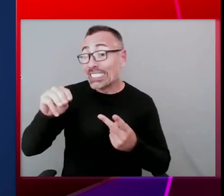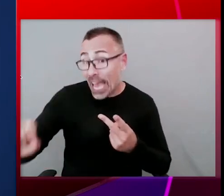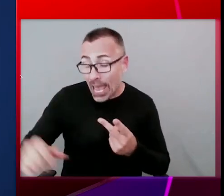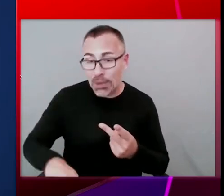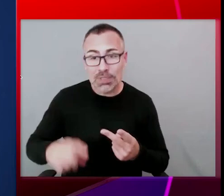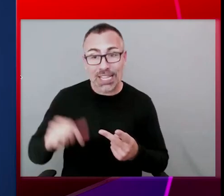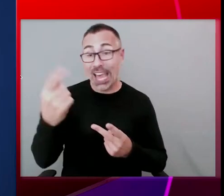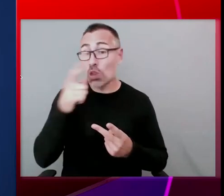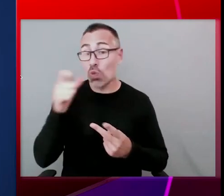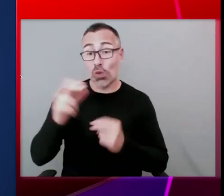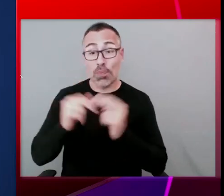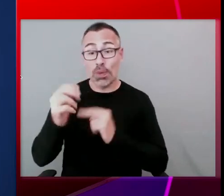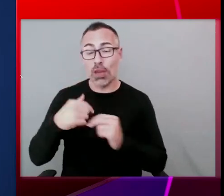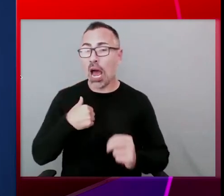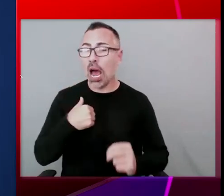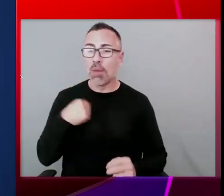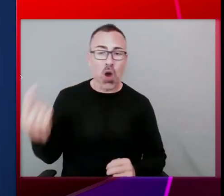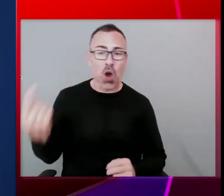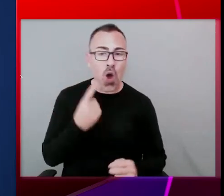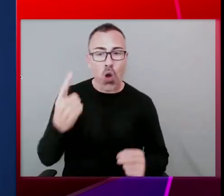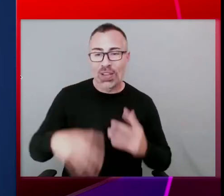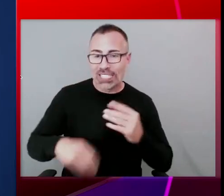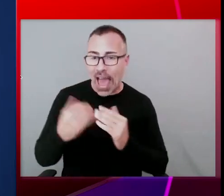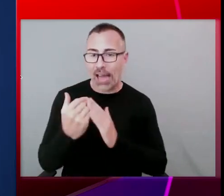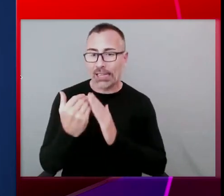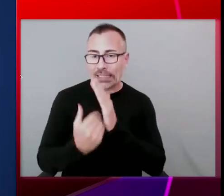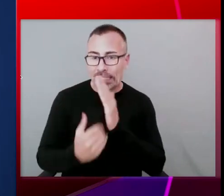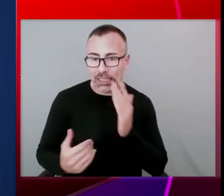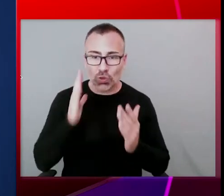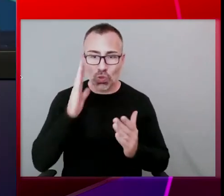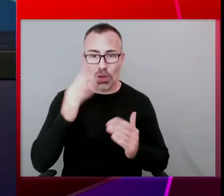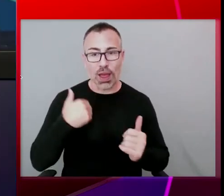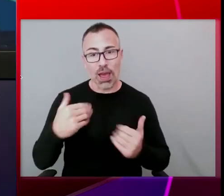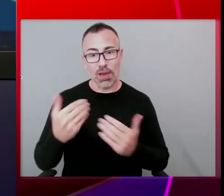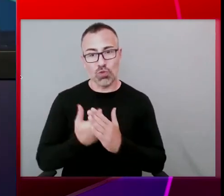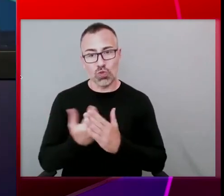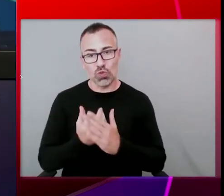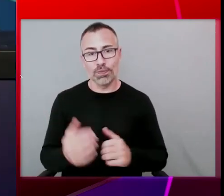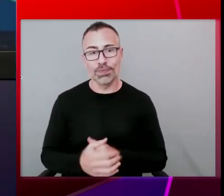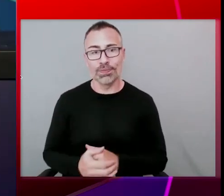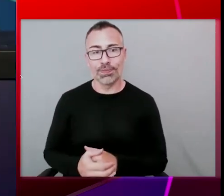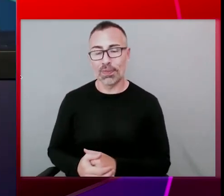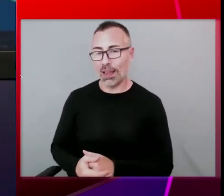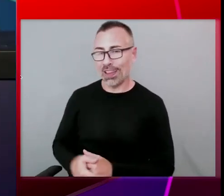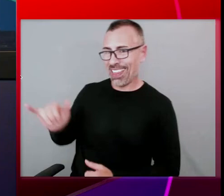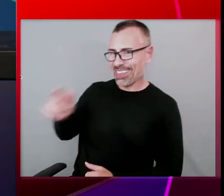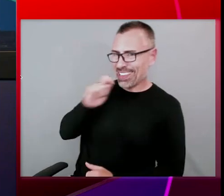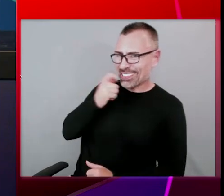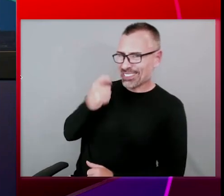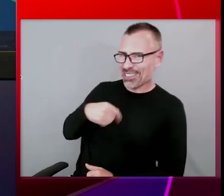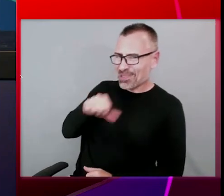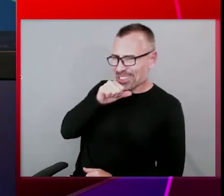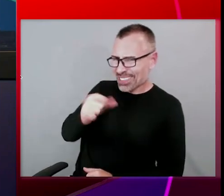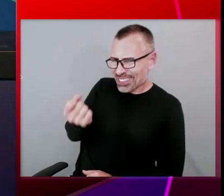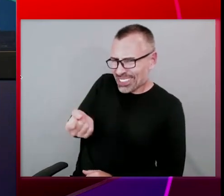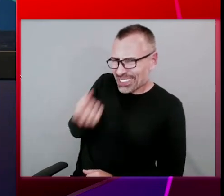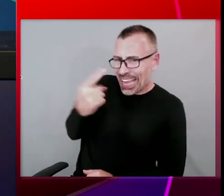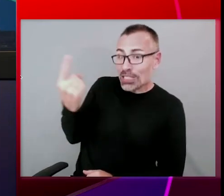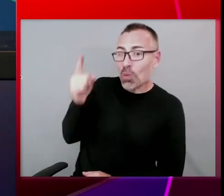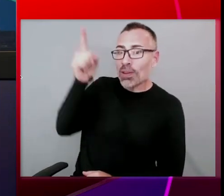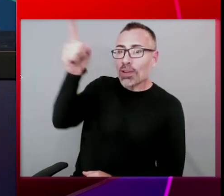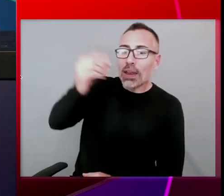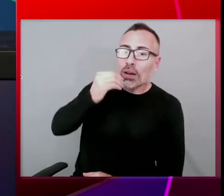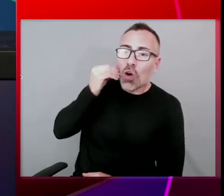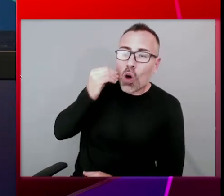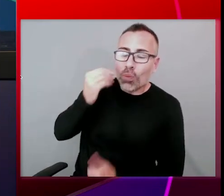a brand new list, so there will be new ones. That's really cool, yeah. And I'd love to understand, like, someone at home who's interested in